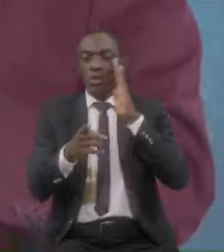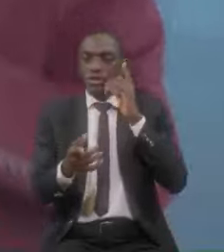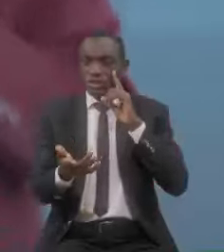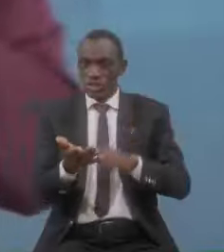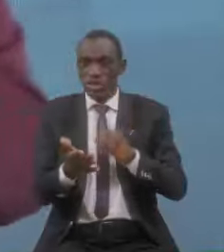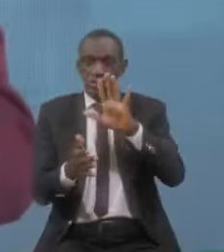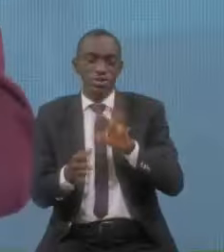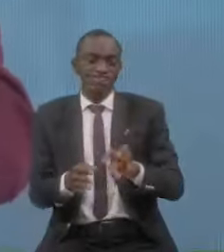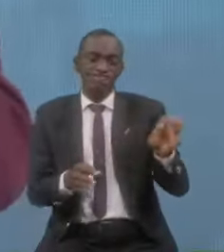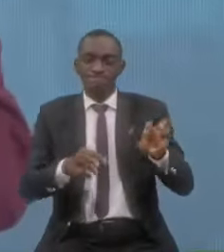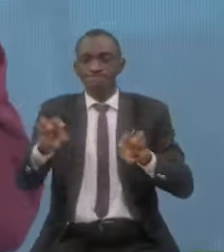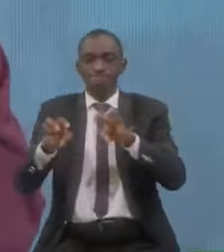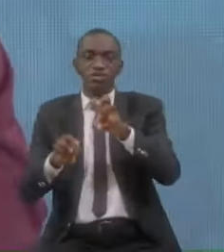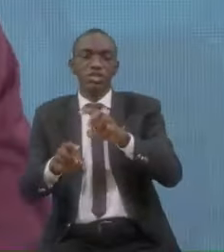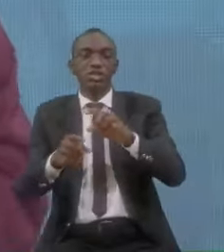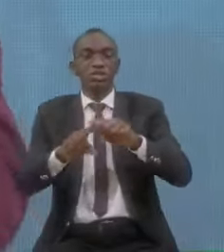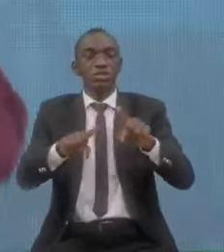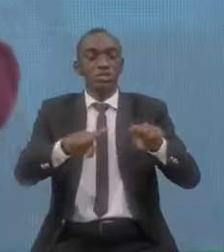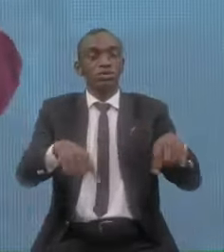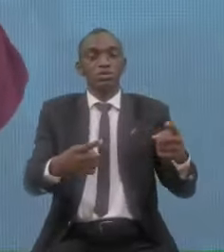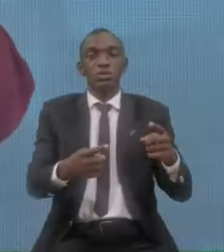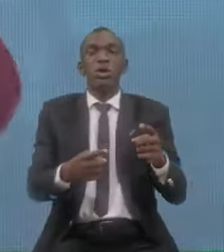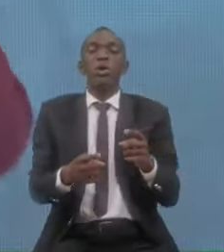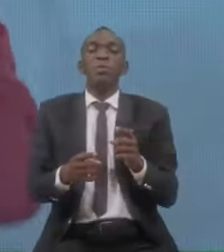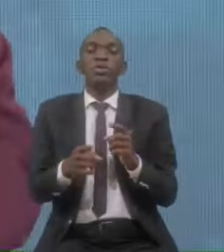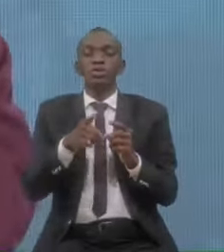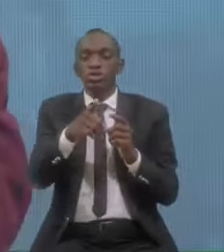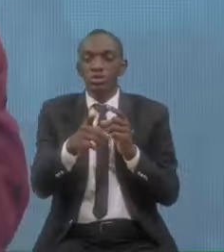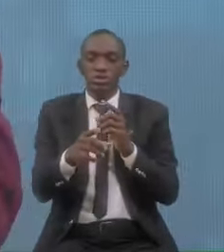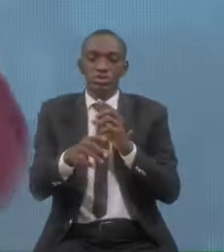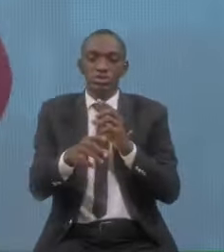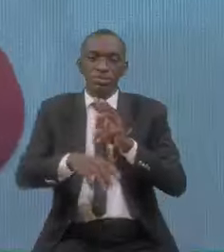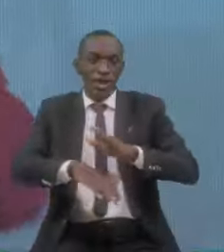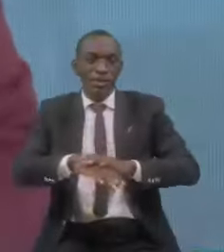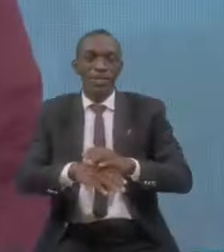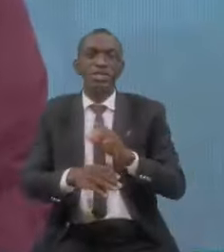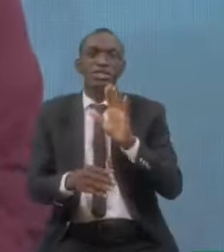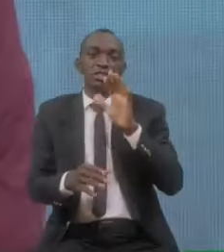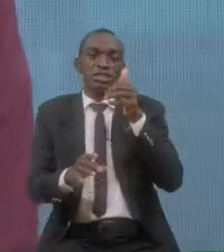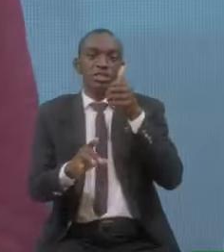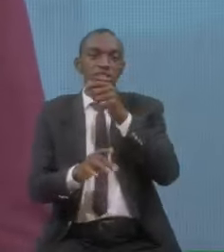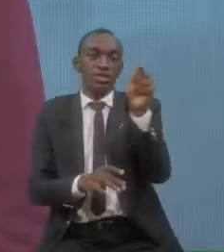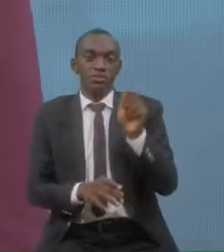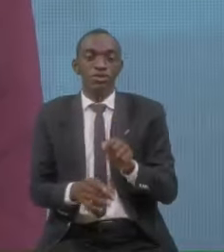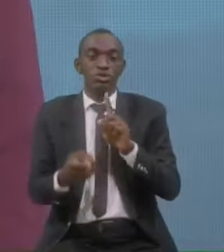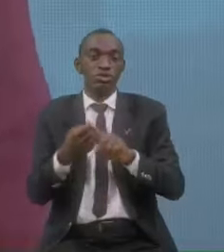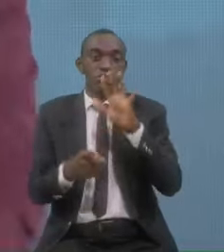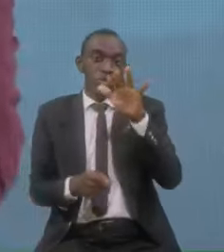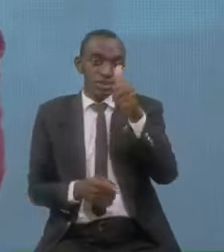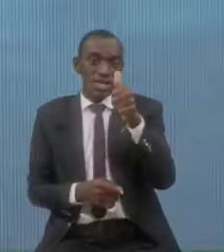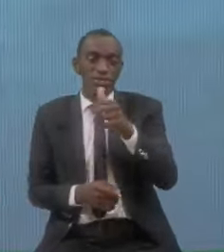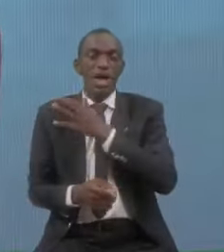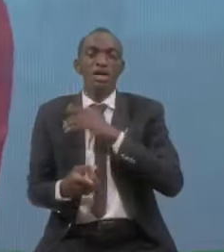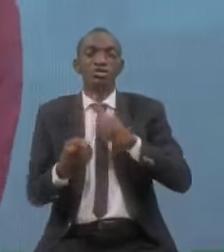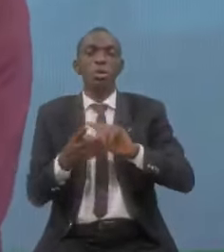heart, you take heed, therefore, unto yourself, and then unto all the